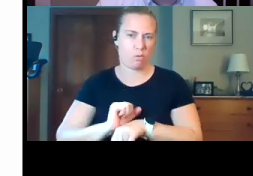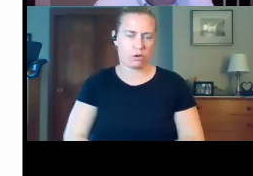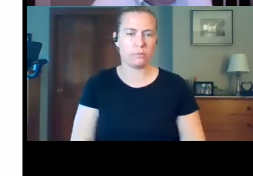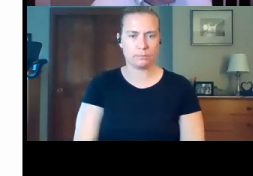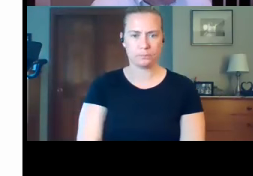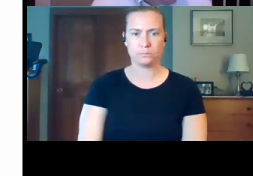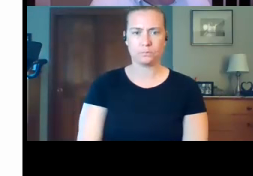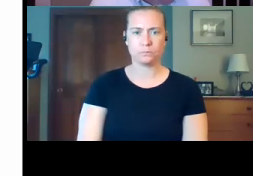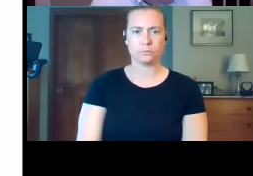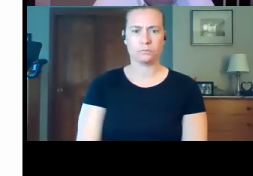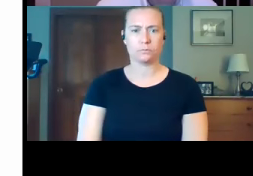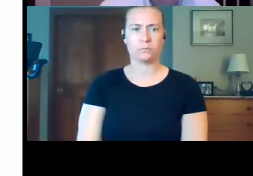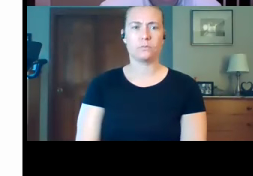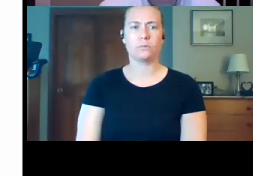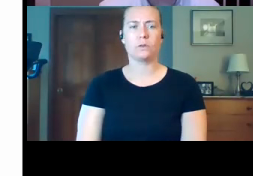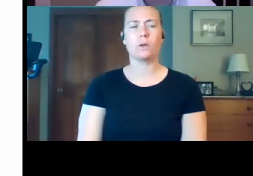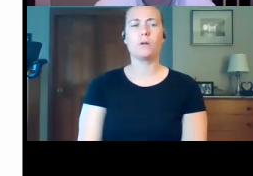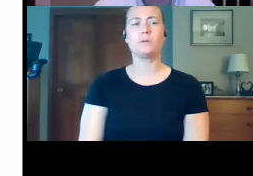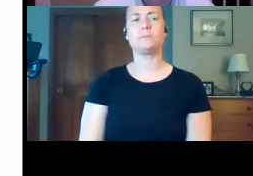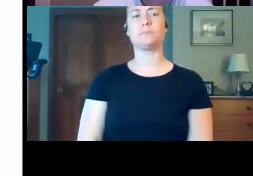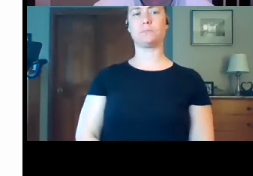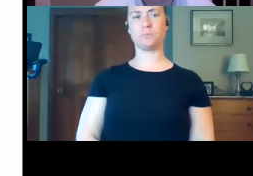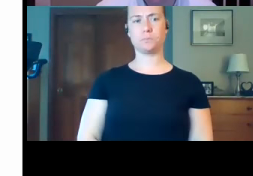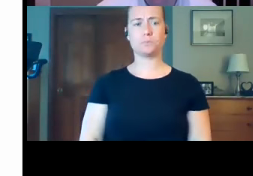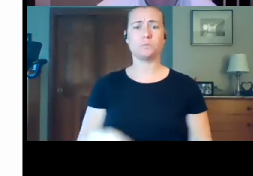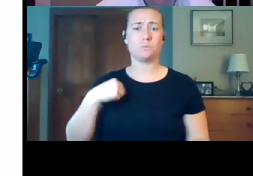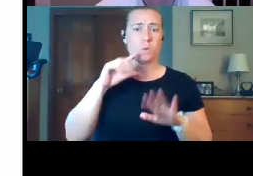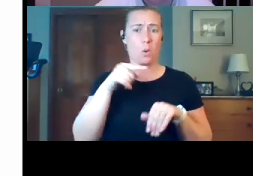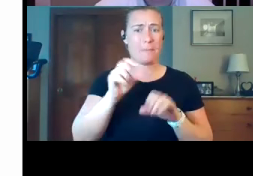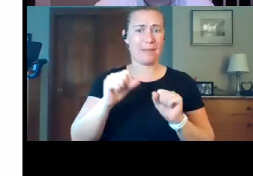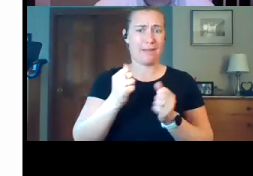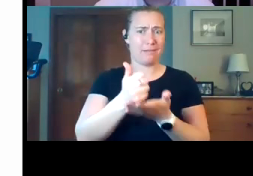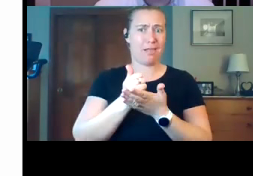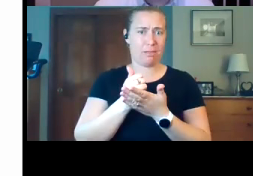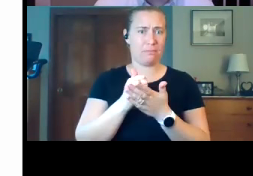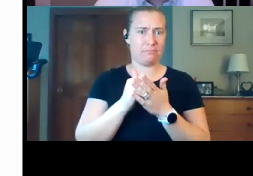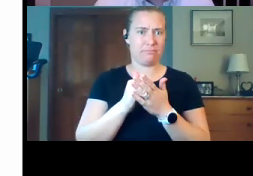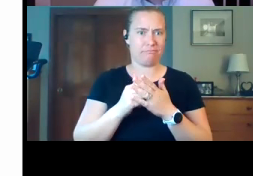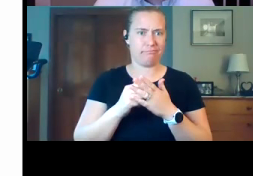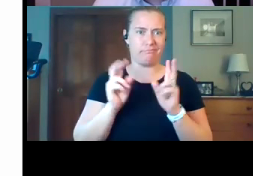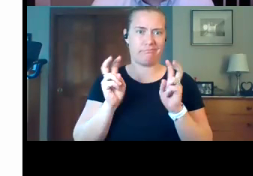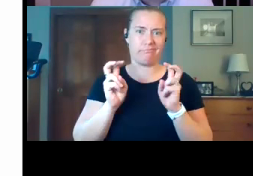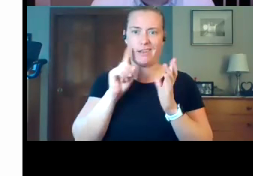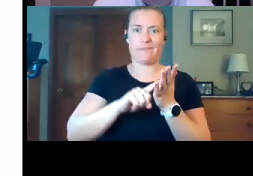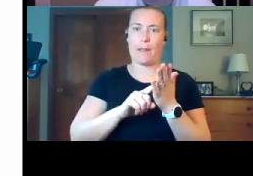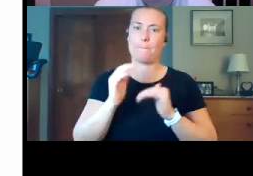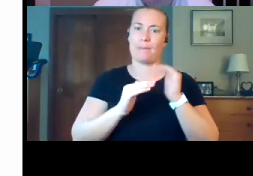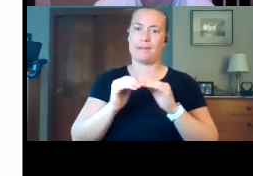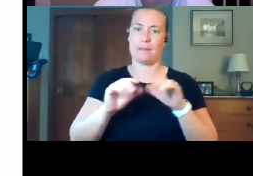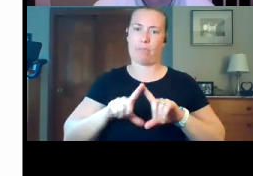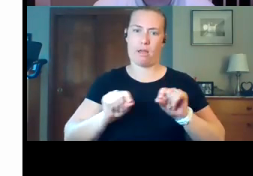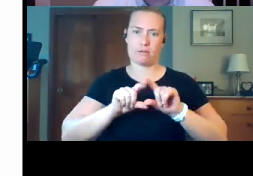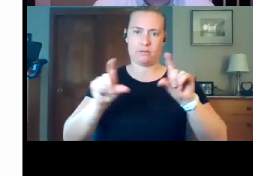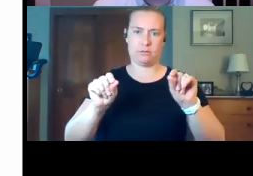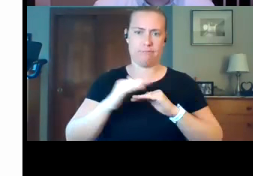We hope that this can be helpful in identifying building blocks of multi-level, multifaceted strategies. And that's whether you're focused on